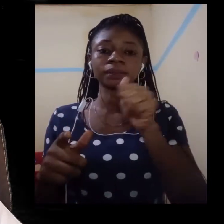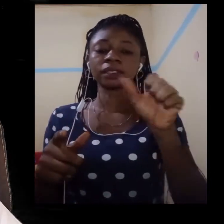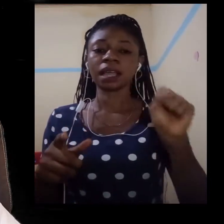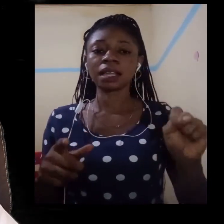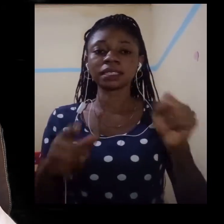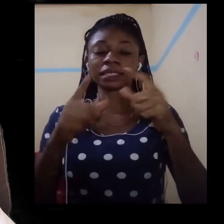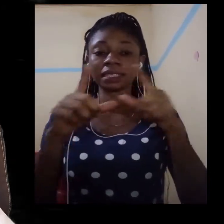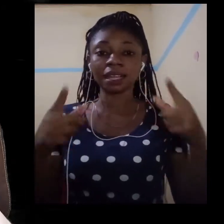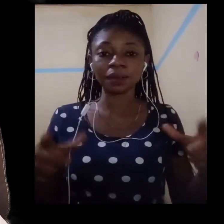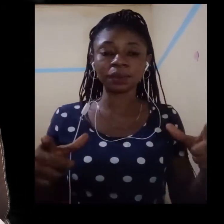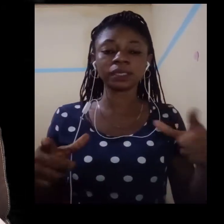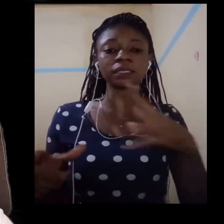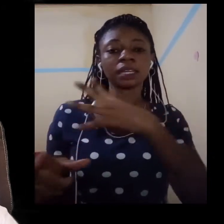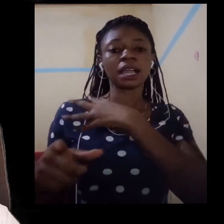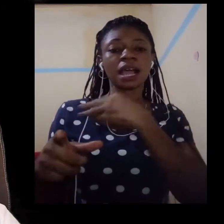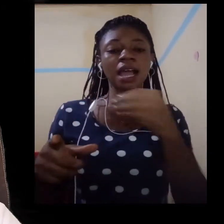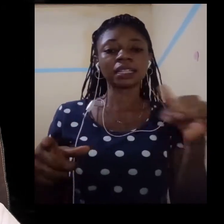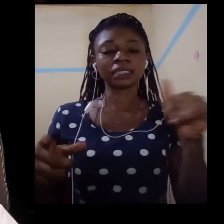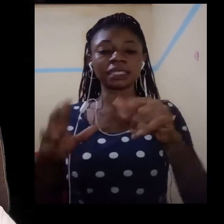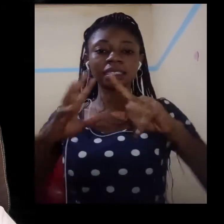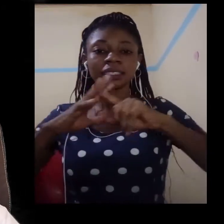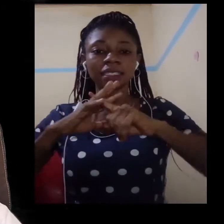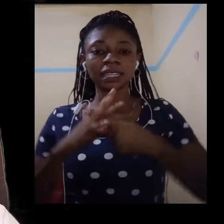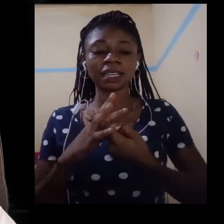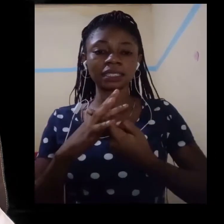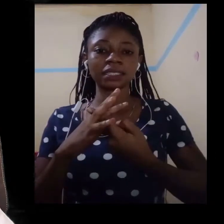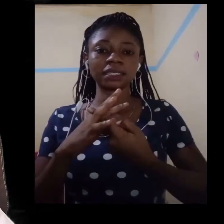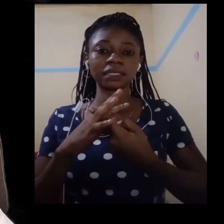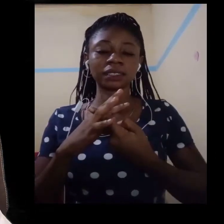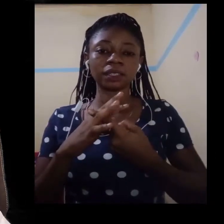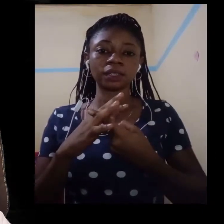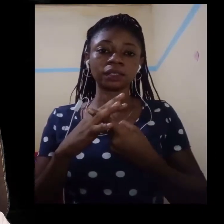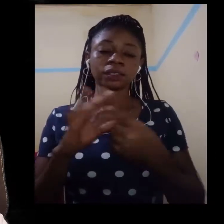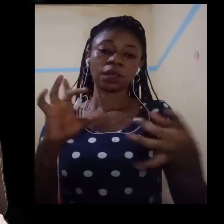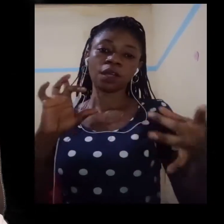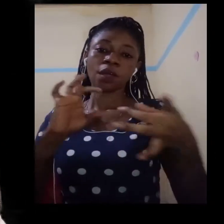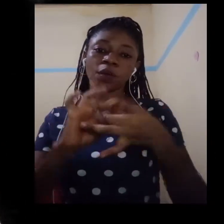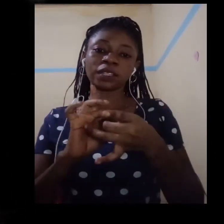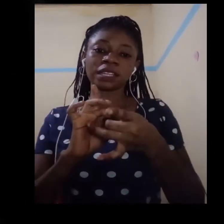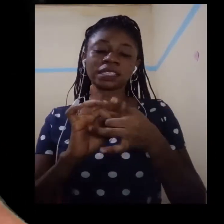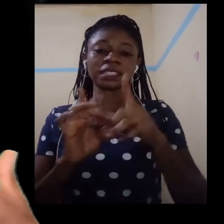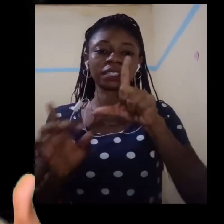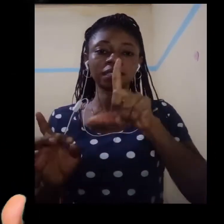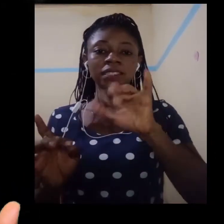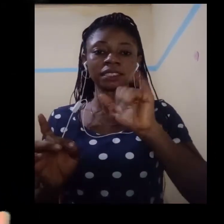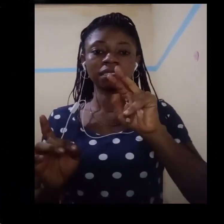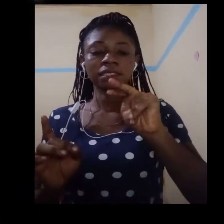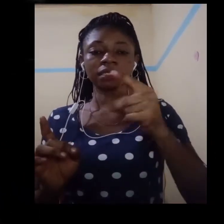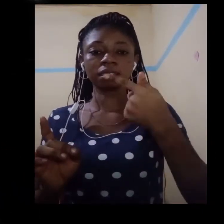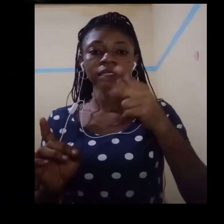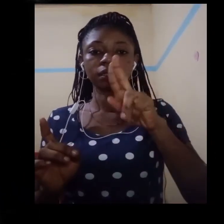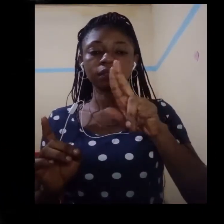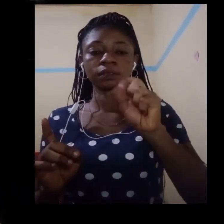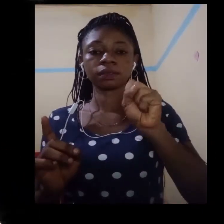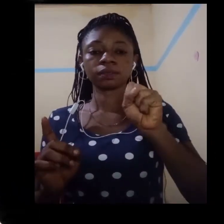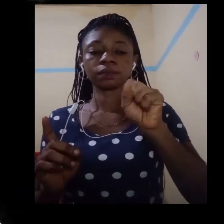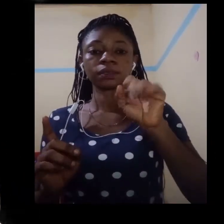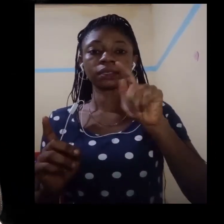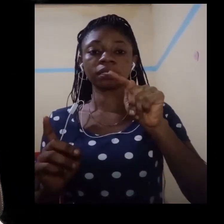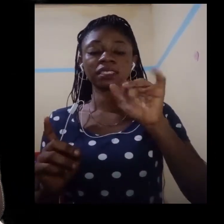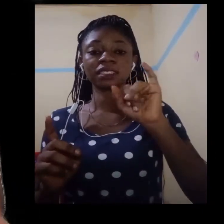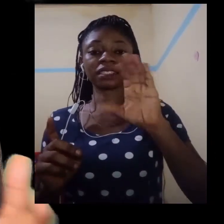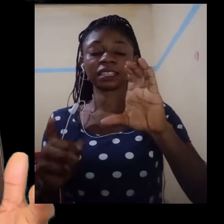started getting the heat of linguistic study like spoken languages do get. And we